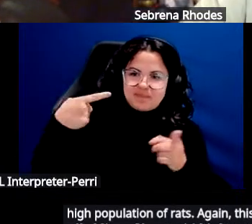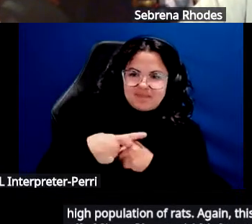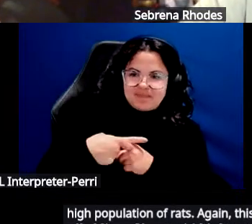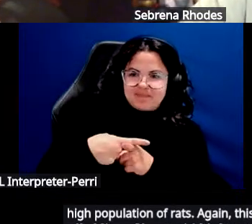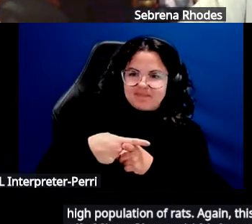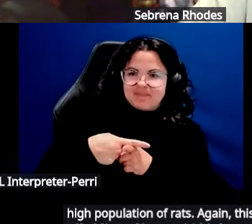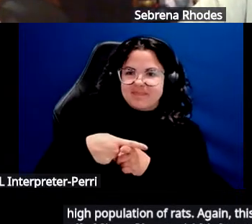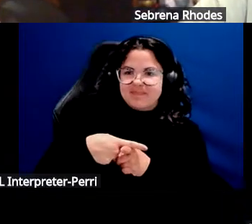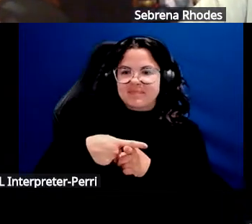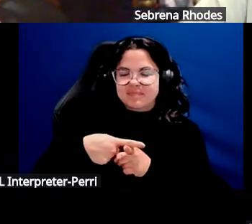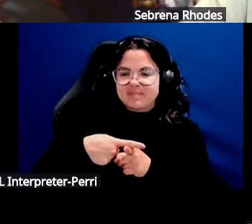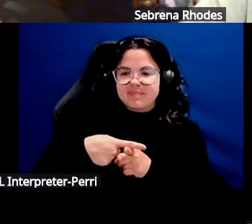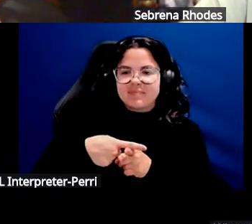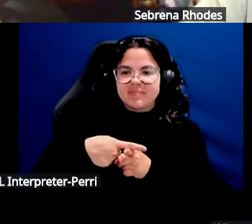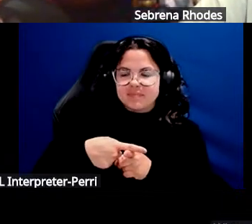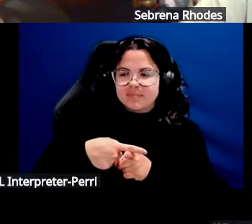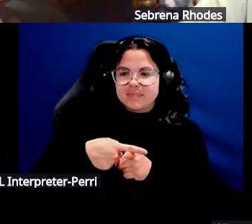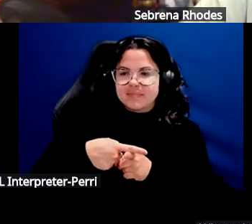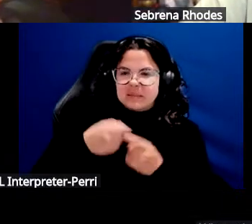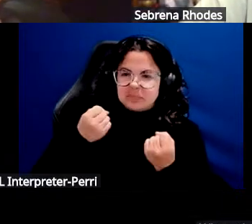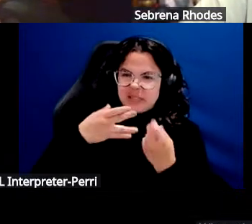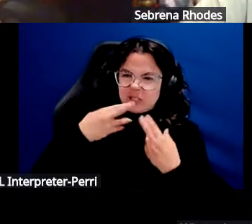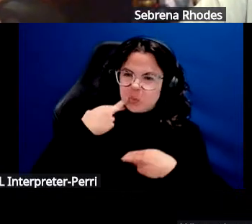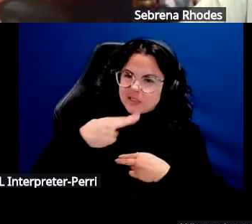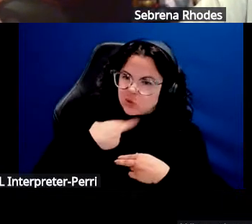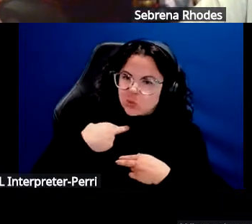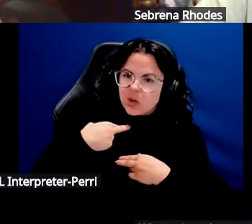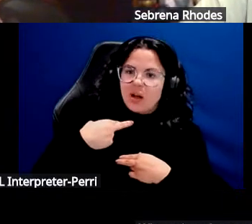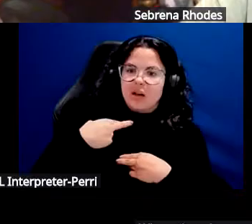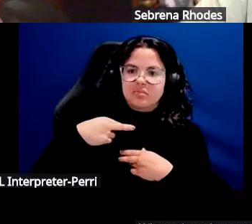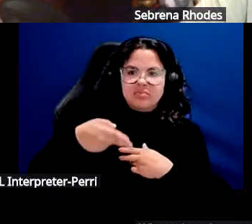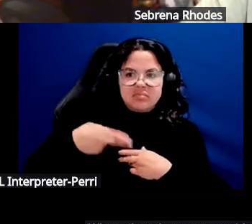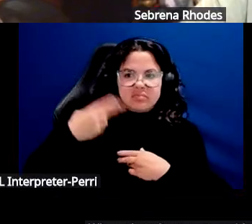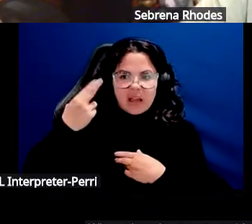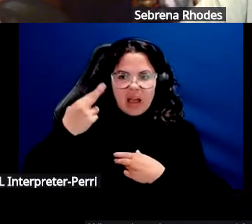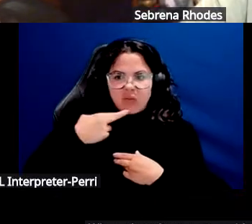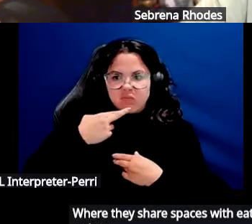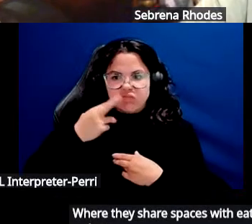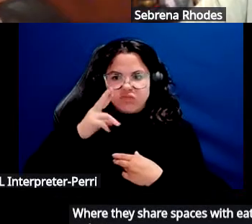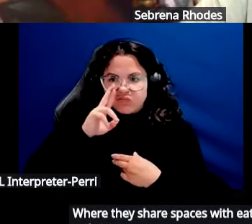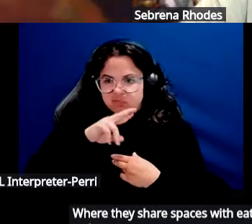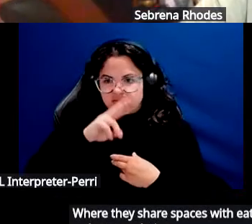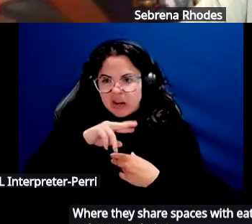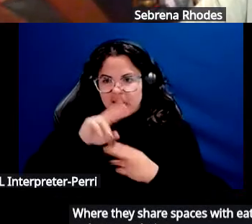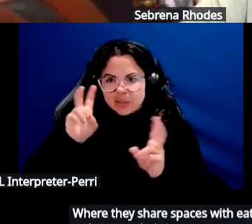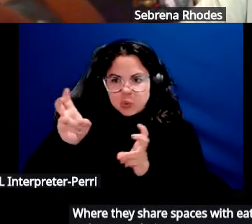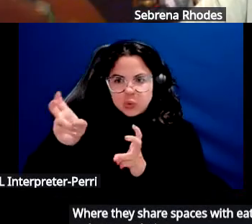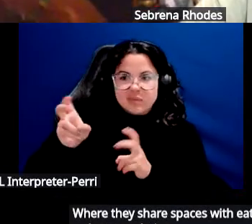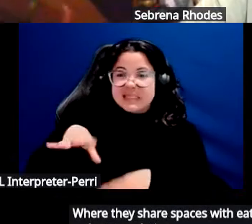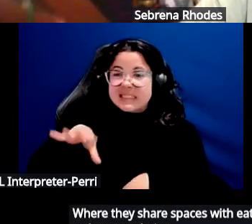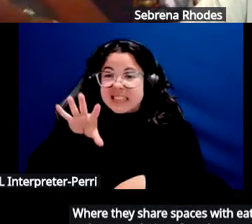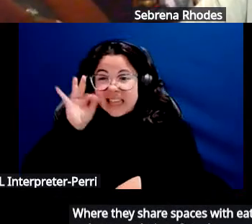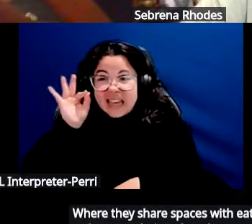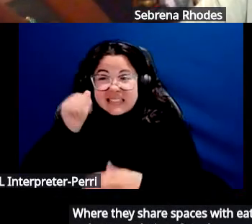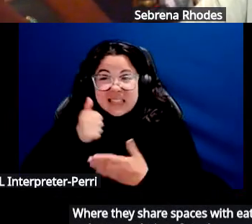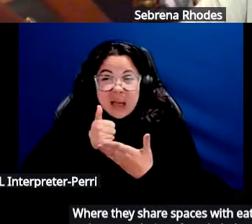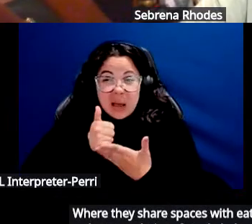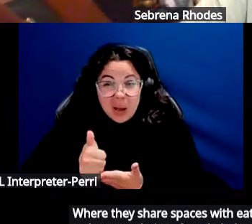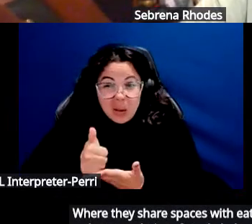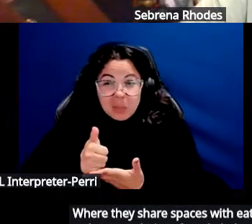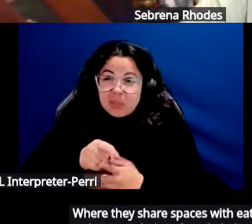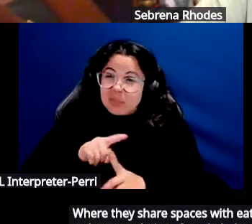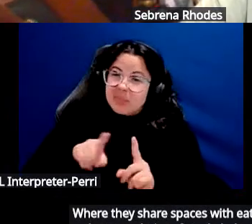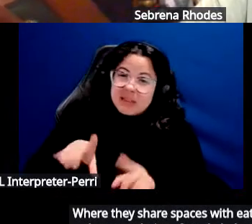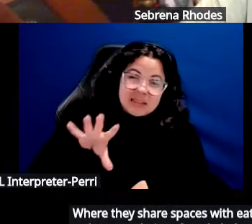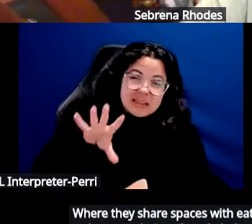share spaces with eating establishments where they have a high rodent population. Cats do help mitigate, but cats are